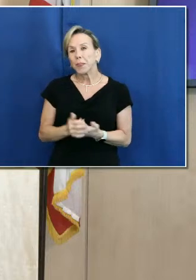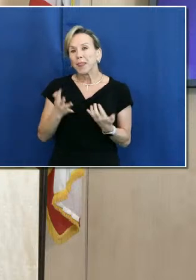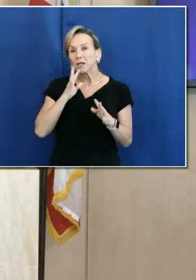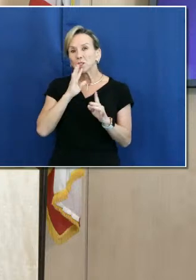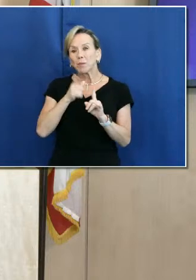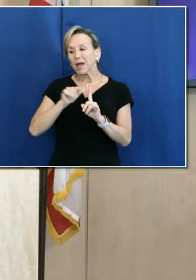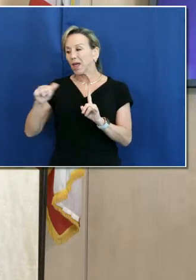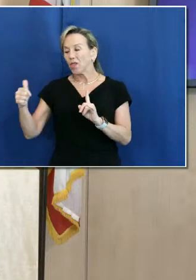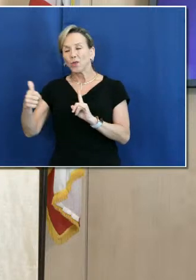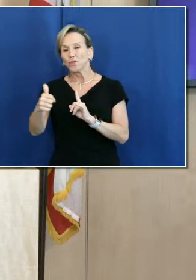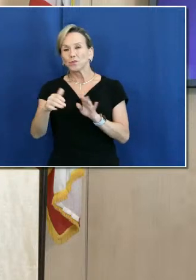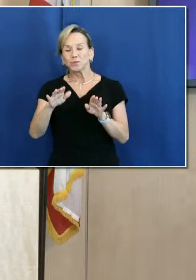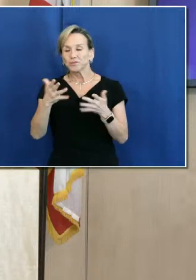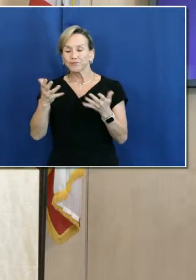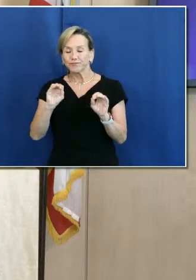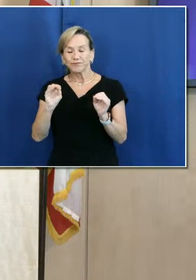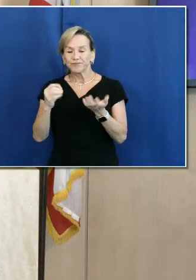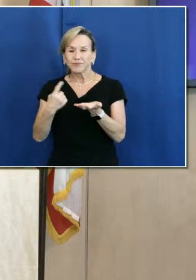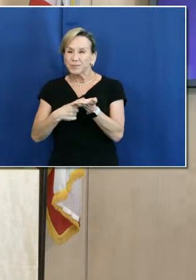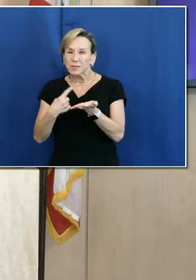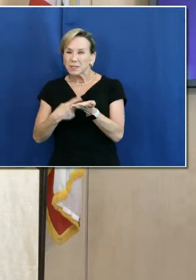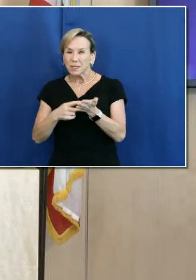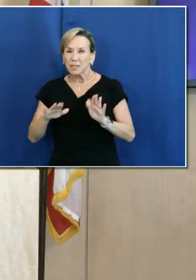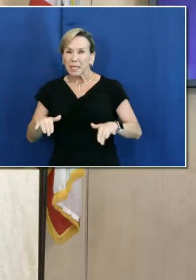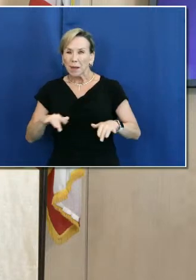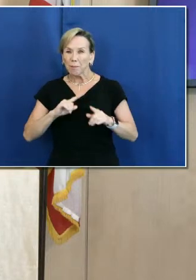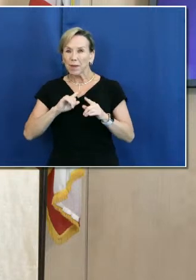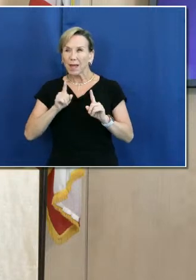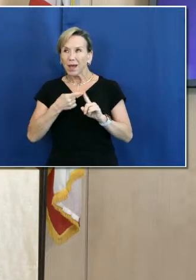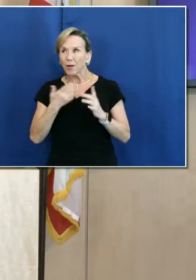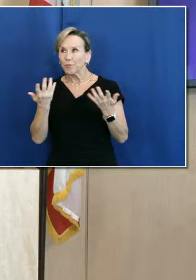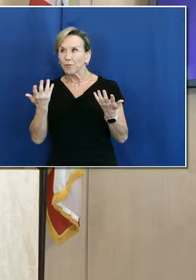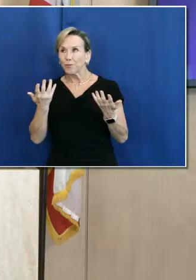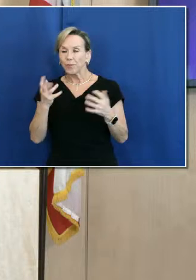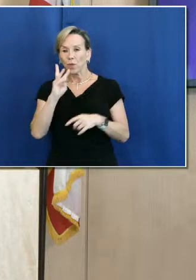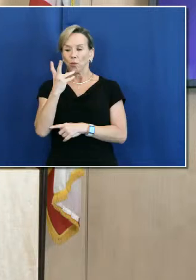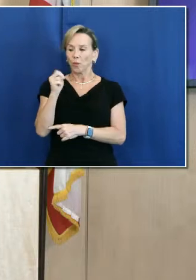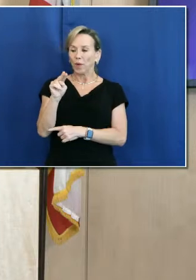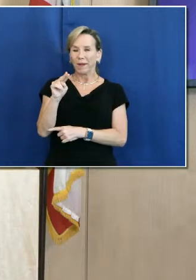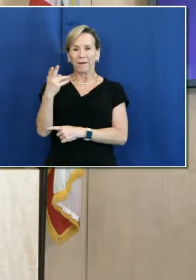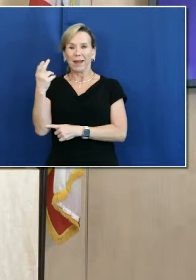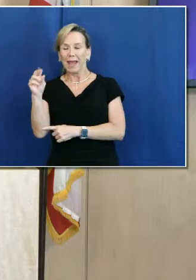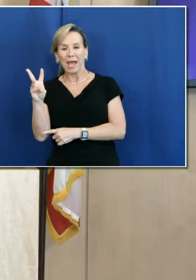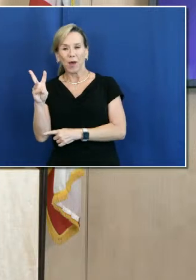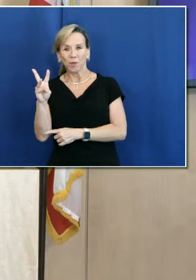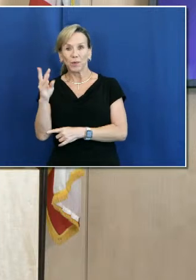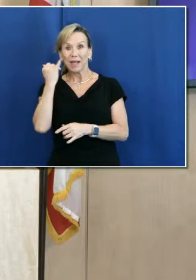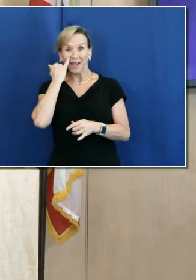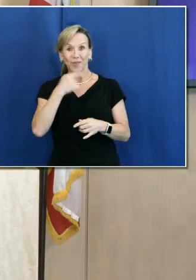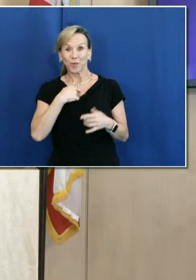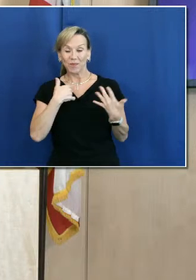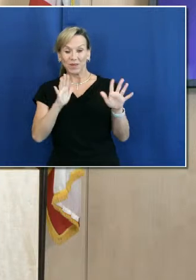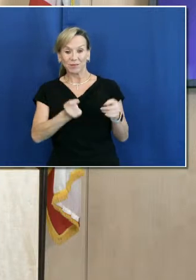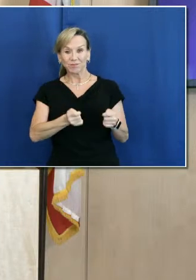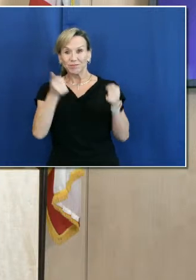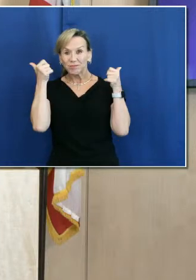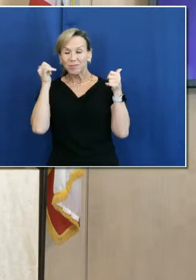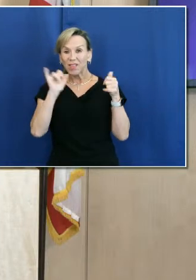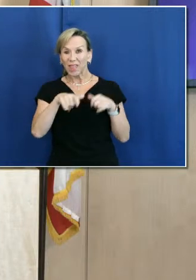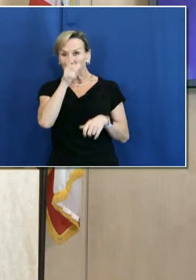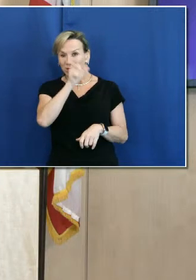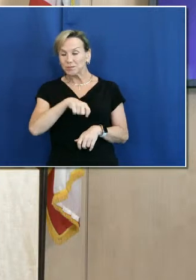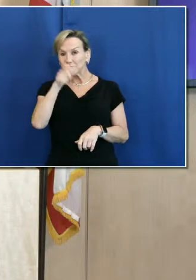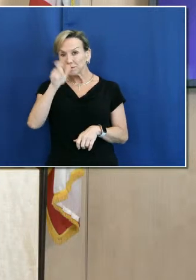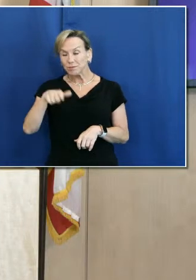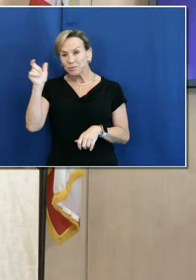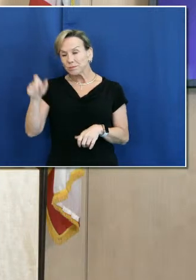of other sectors. There was not a discussion about the when and the how, with the except that they were looking at a tiered approach, which has not